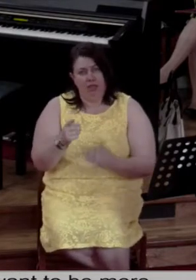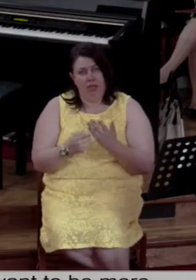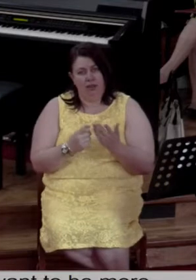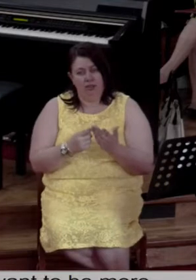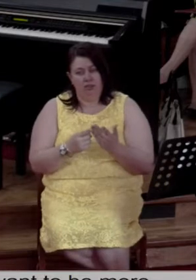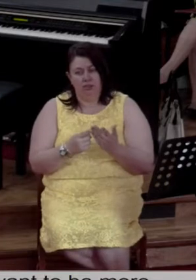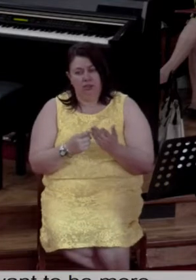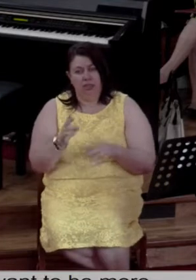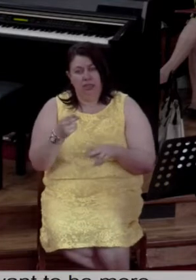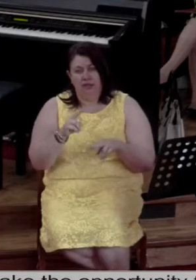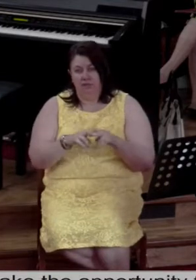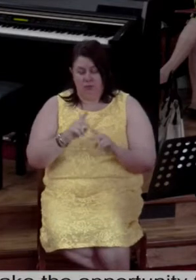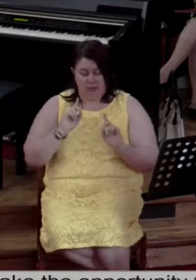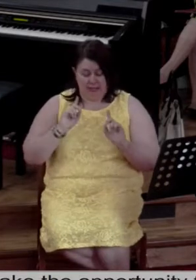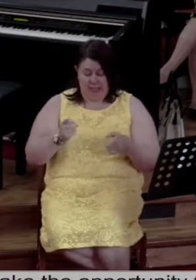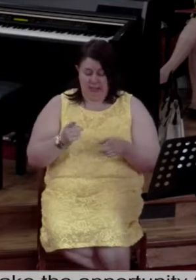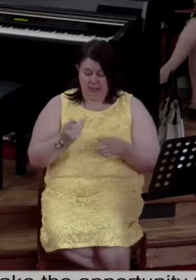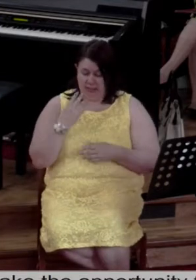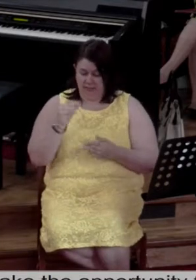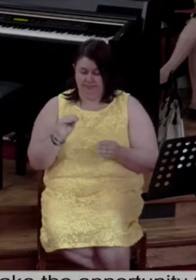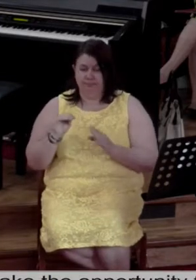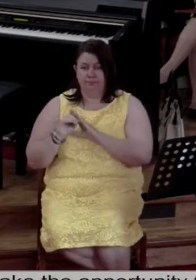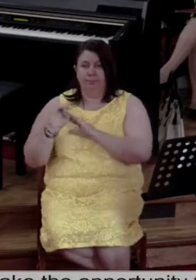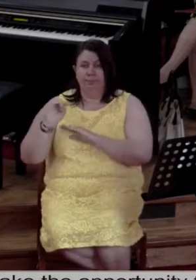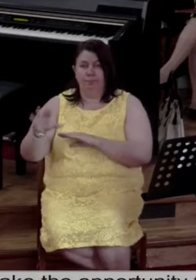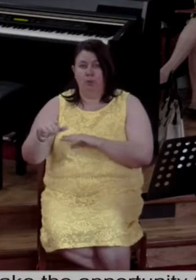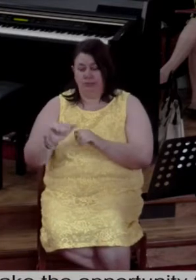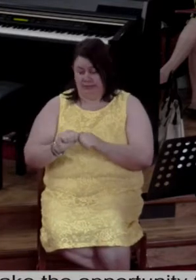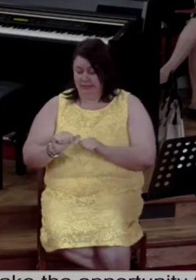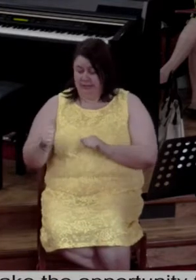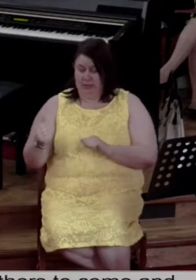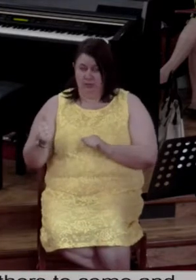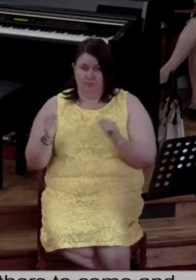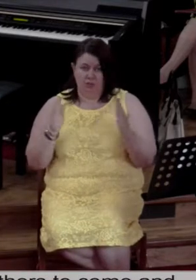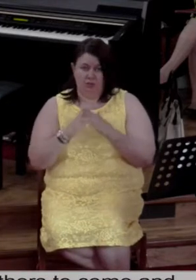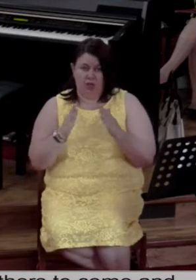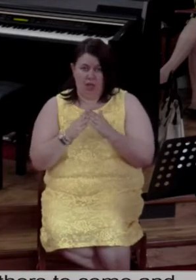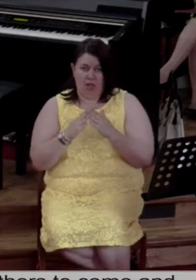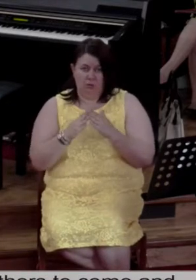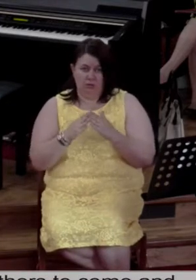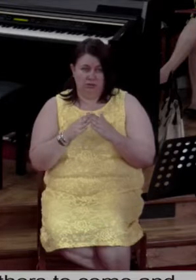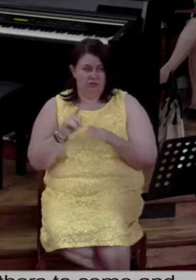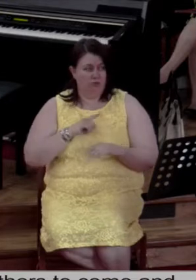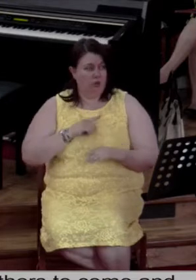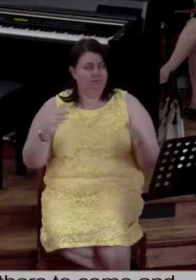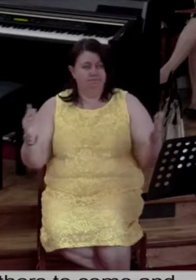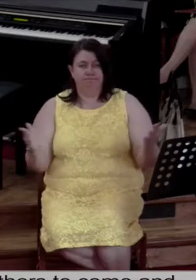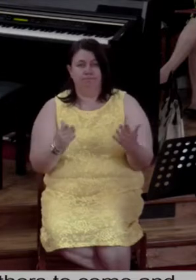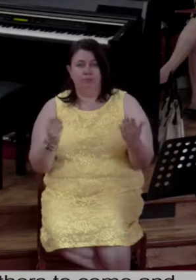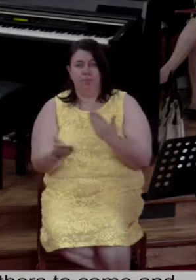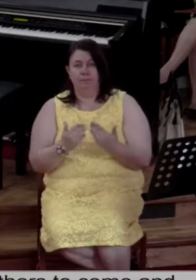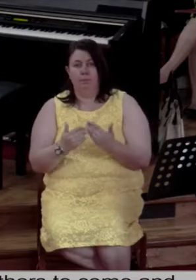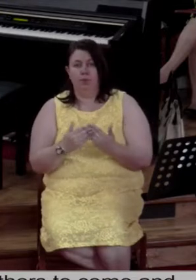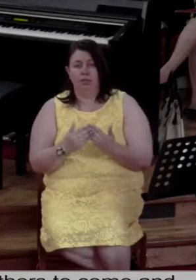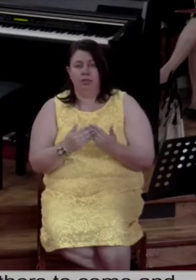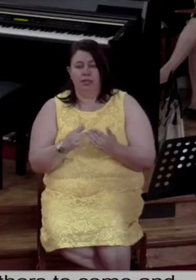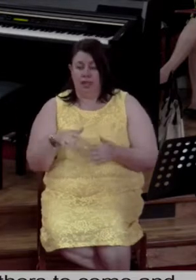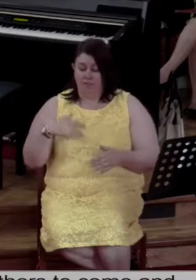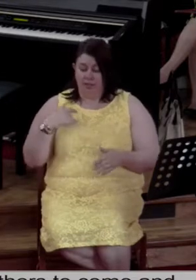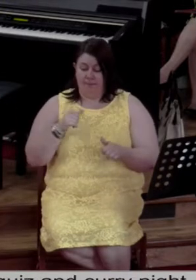you put it through the door of somebody that you live next to? But it would be so much better if you're able to just speak to